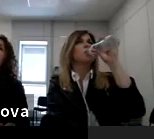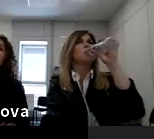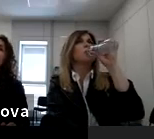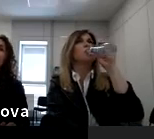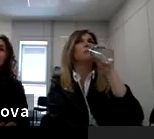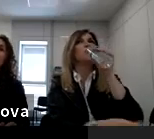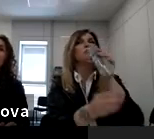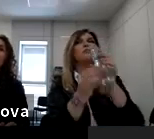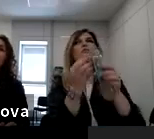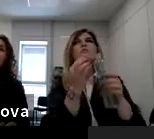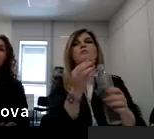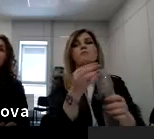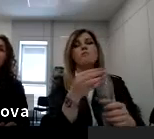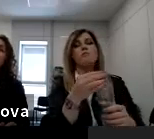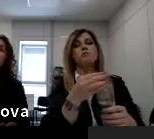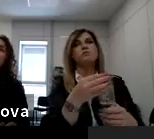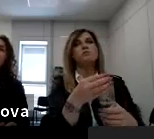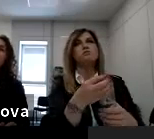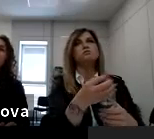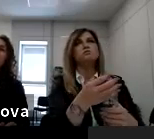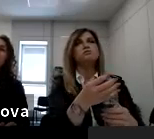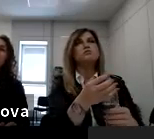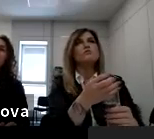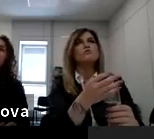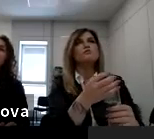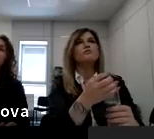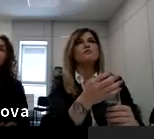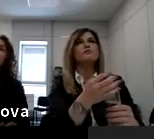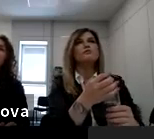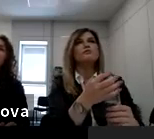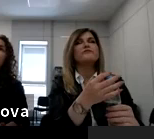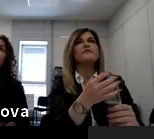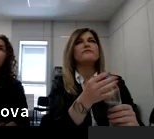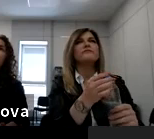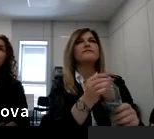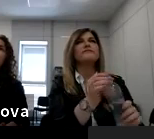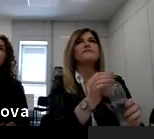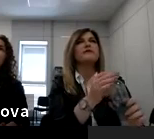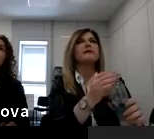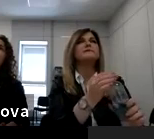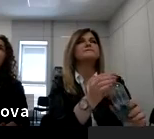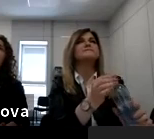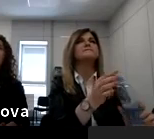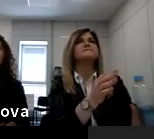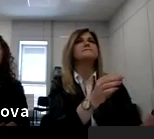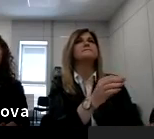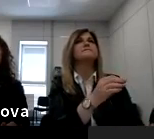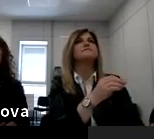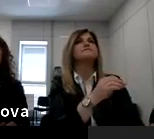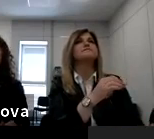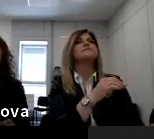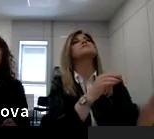ceiling. Near the 65, you can see on the ceiling